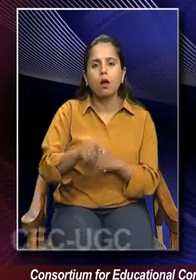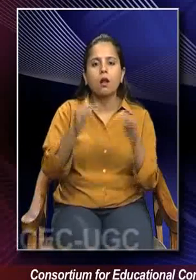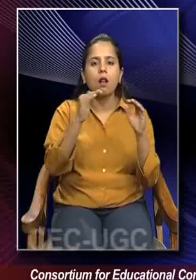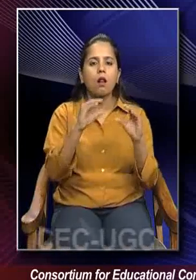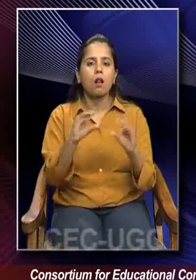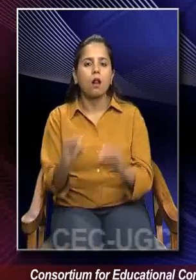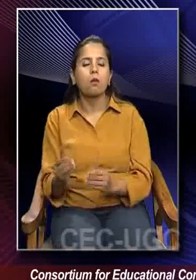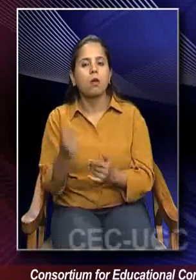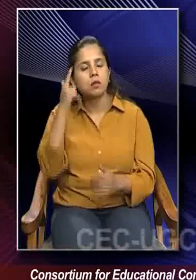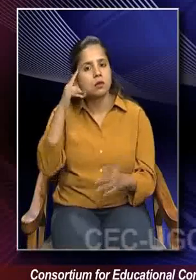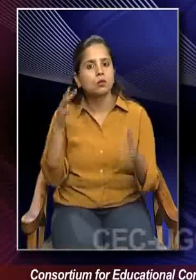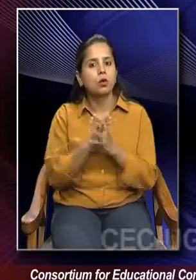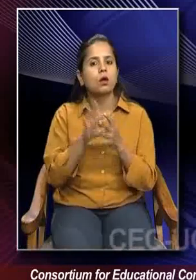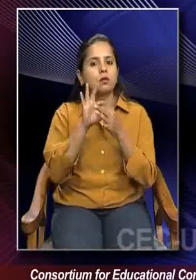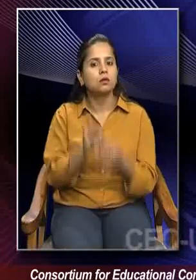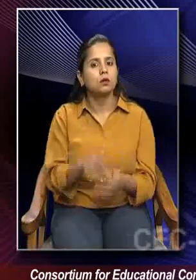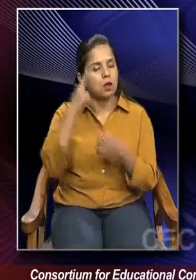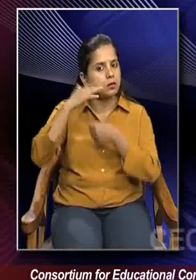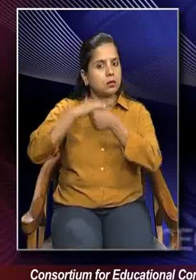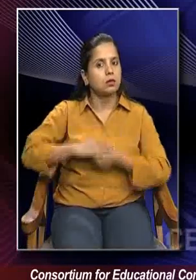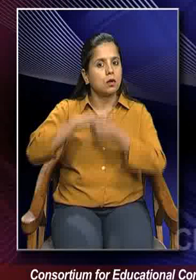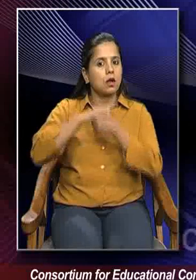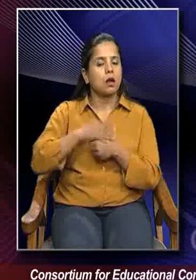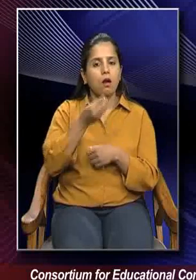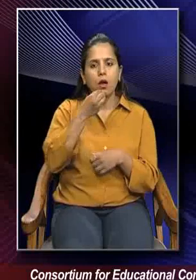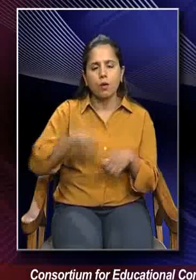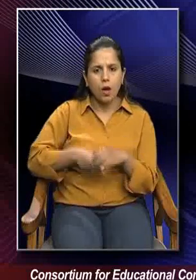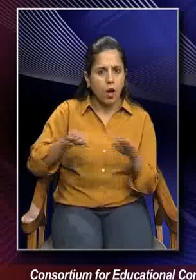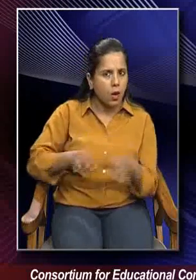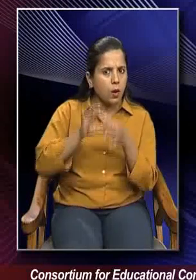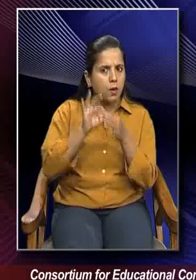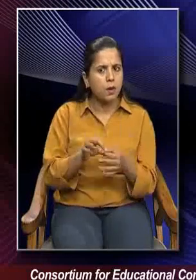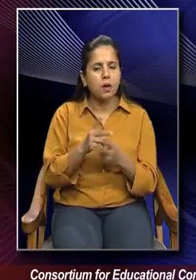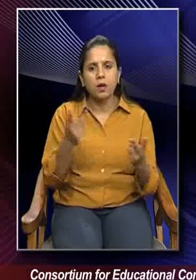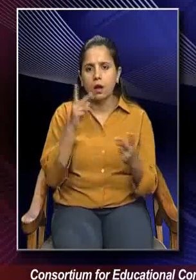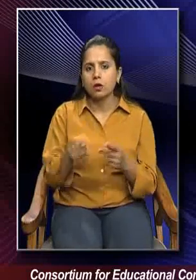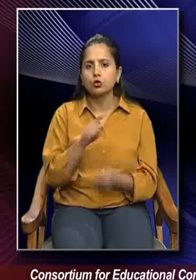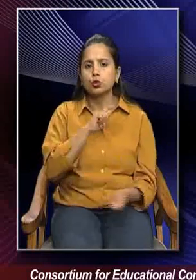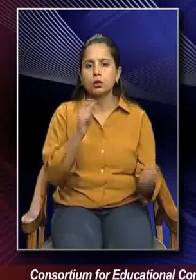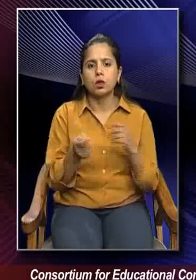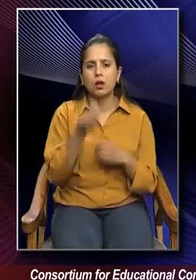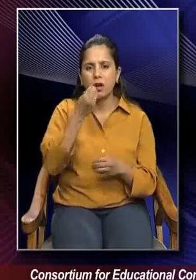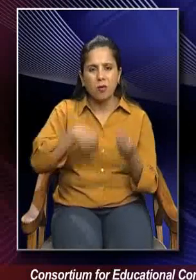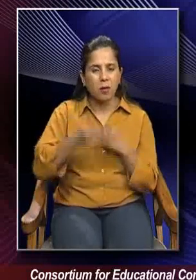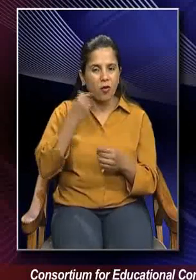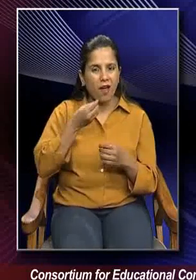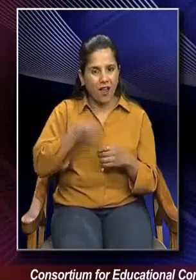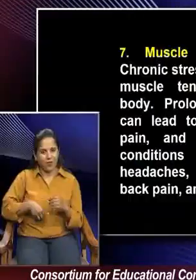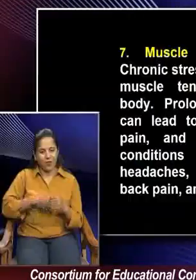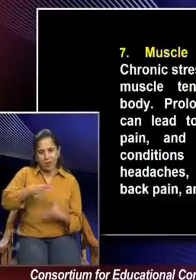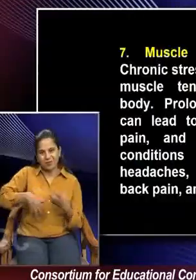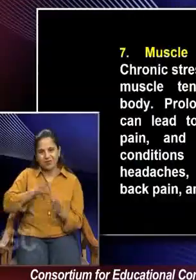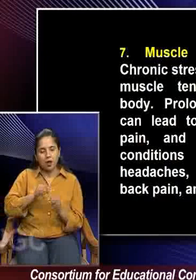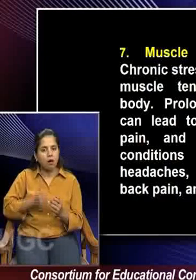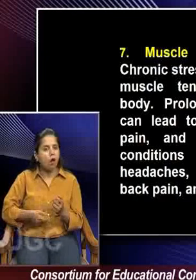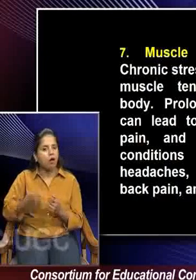to stress-related suppression of appetite and changes in metabolism. Next